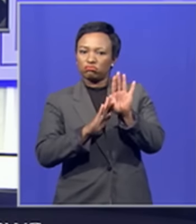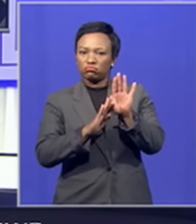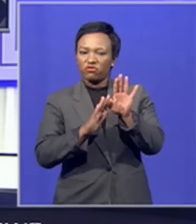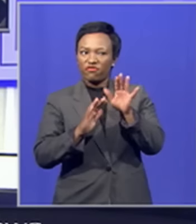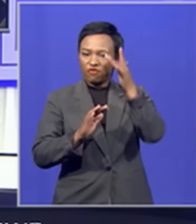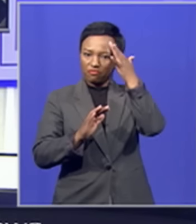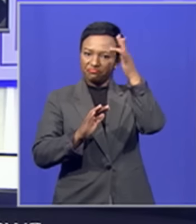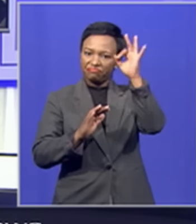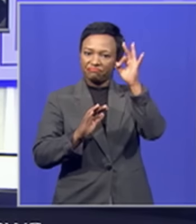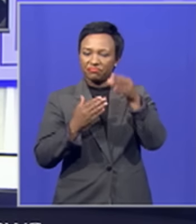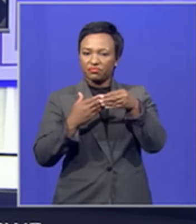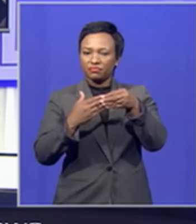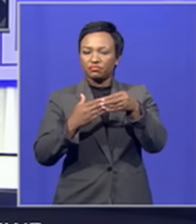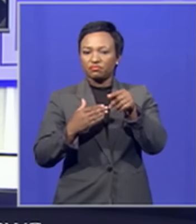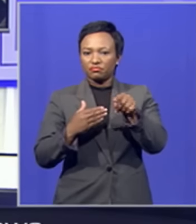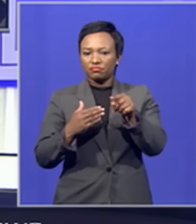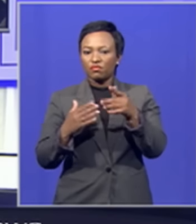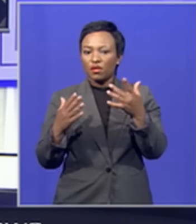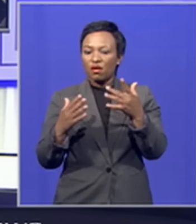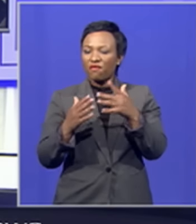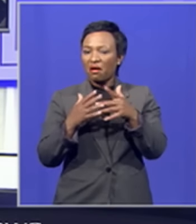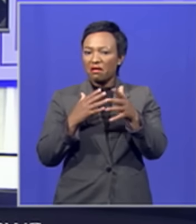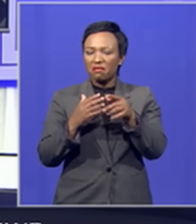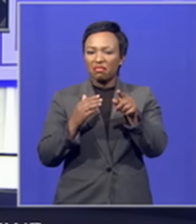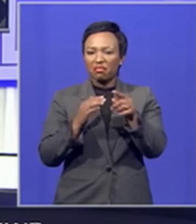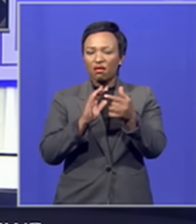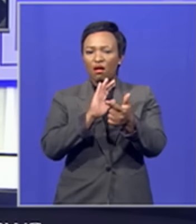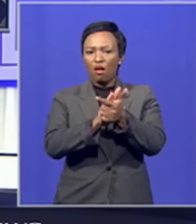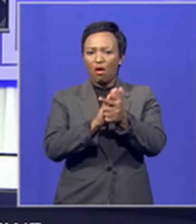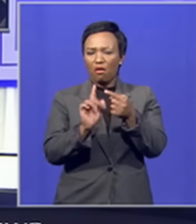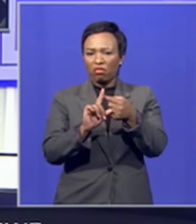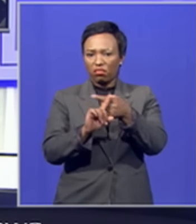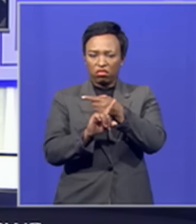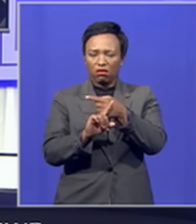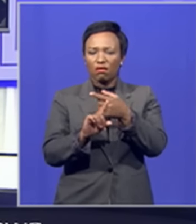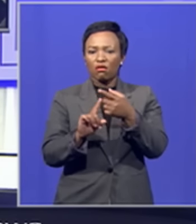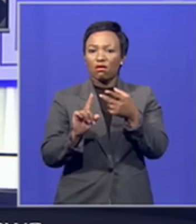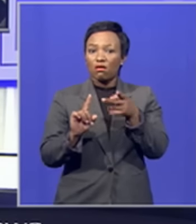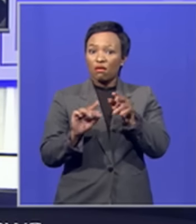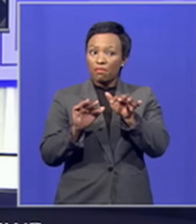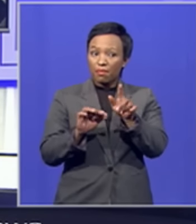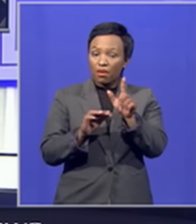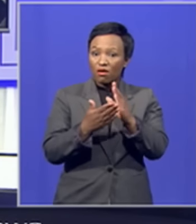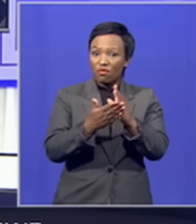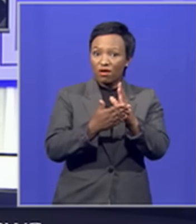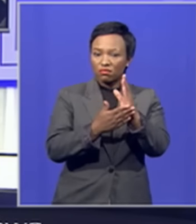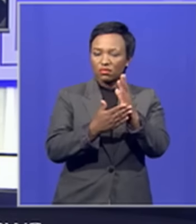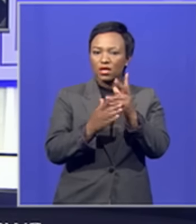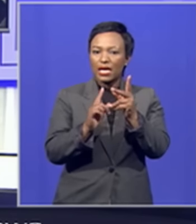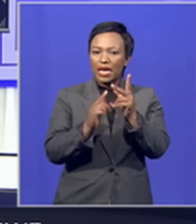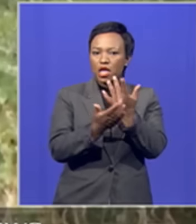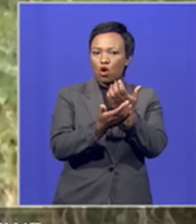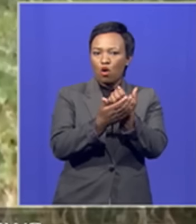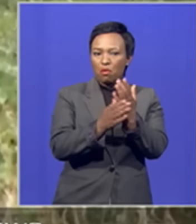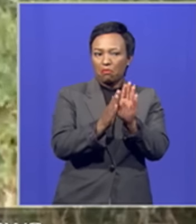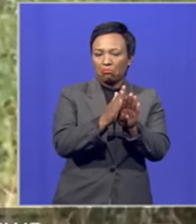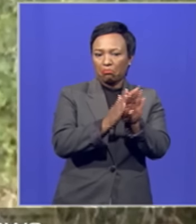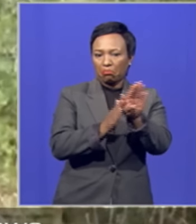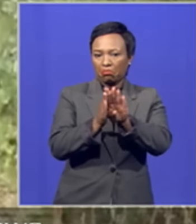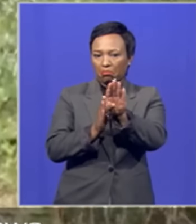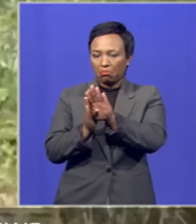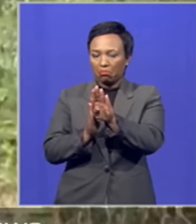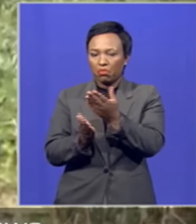go samagana le bofudugedi jo bo seng mo molaong le go atolosetsa maAforika Borwa ditšhono tsa ikonomi.